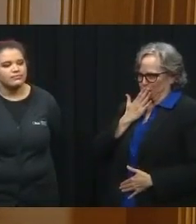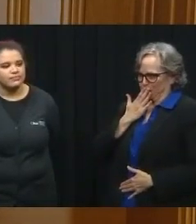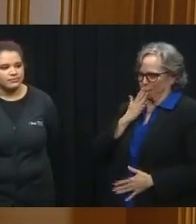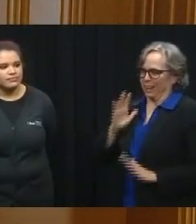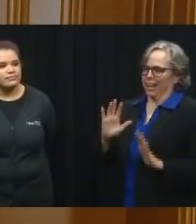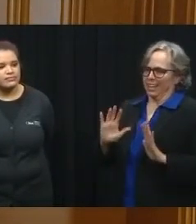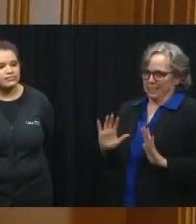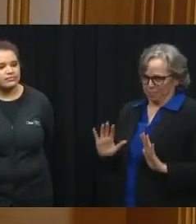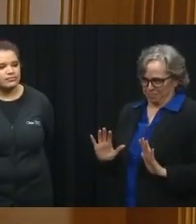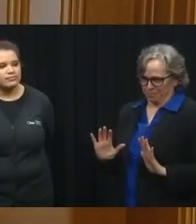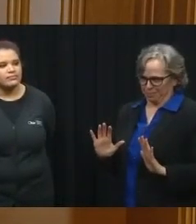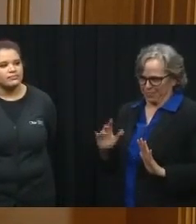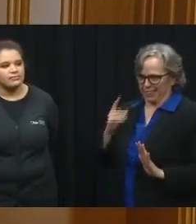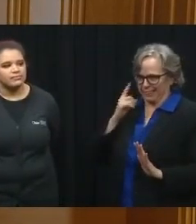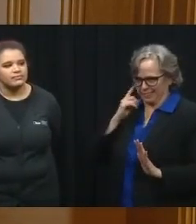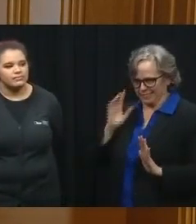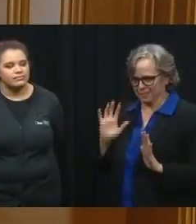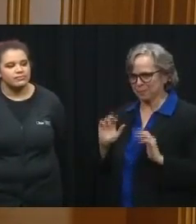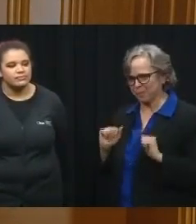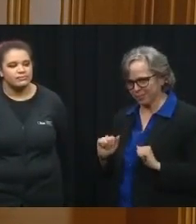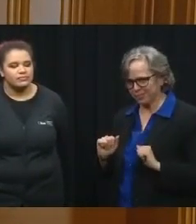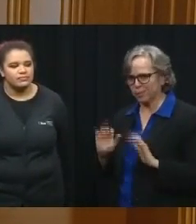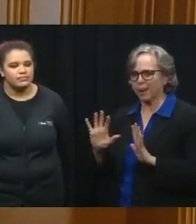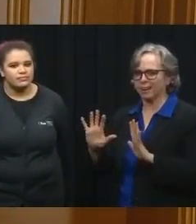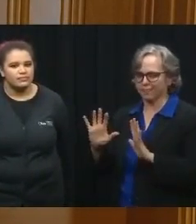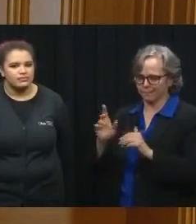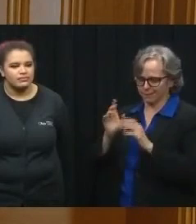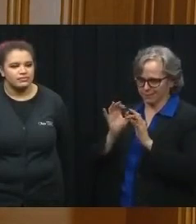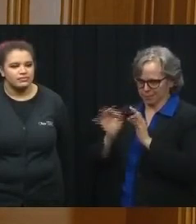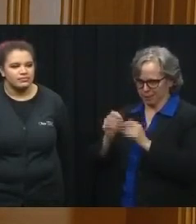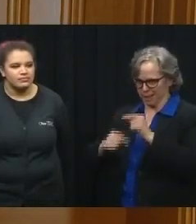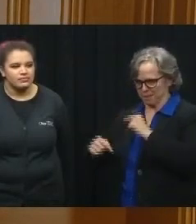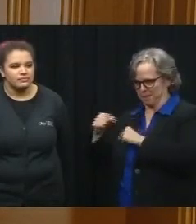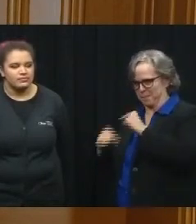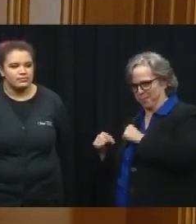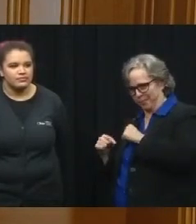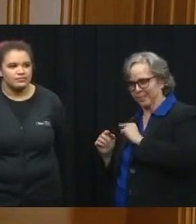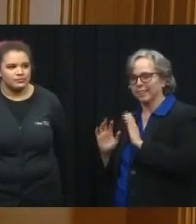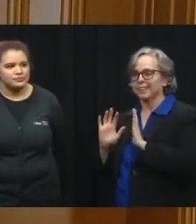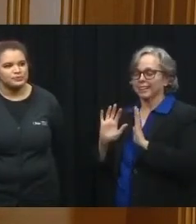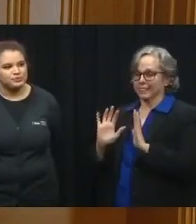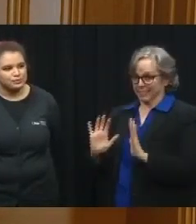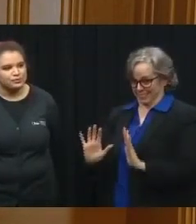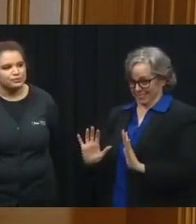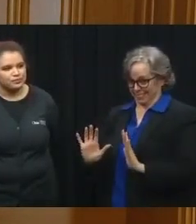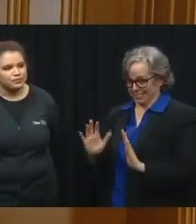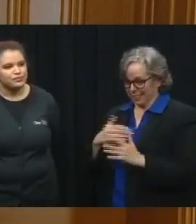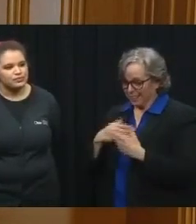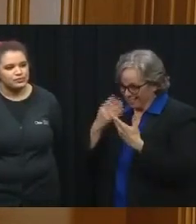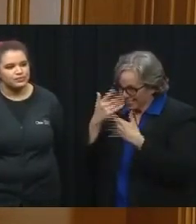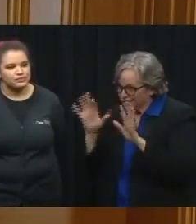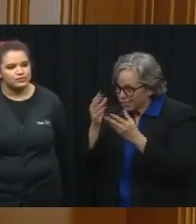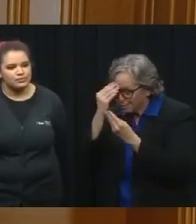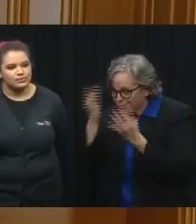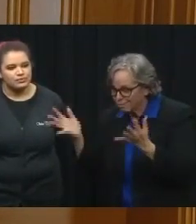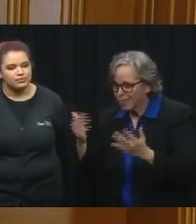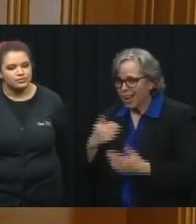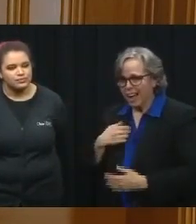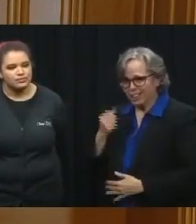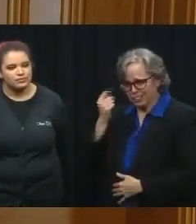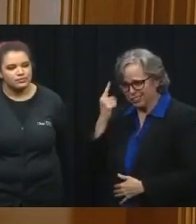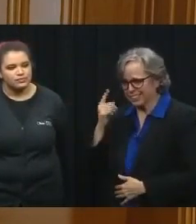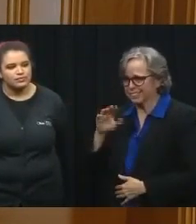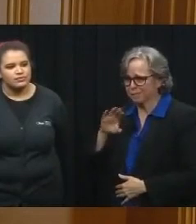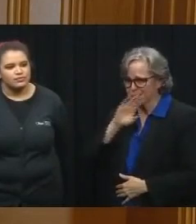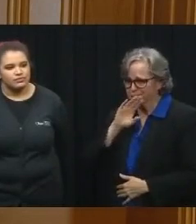The health and, first of all, as I said, I understand the frustration. I understand the frustration not just